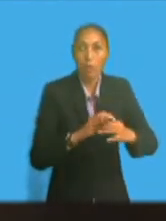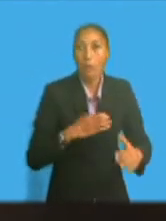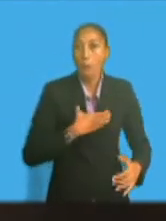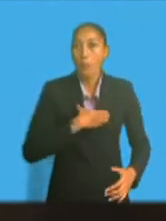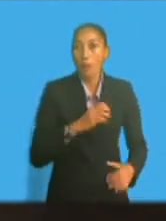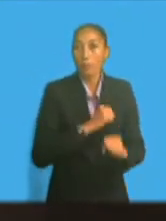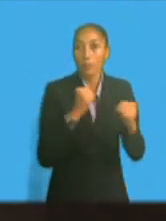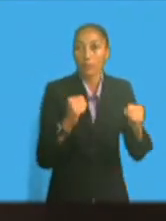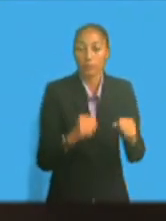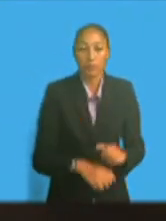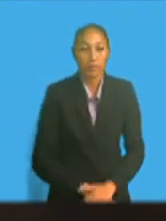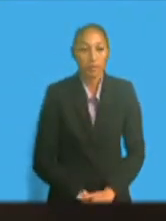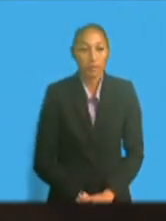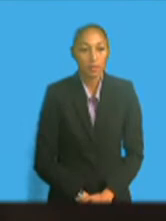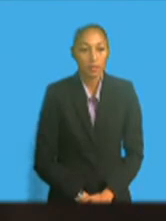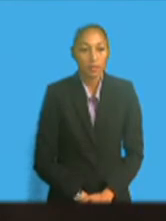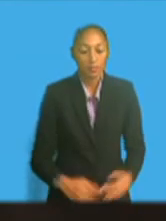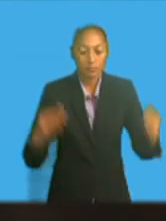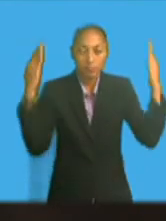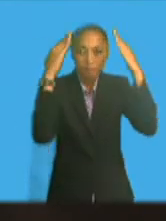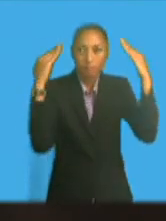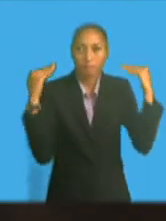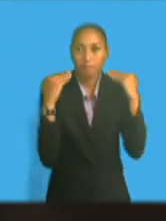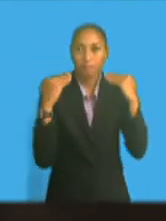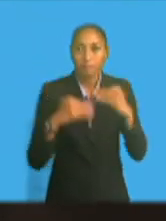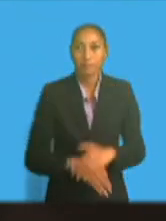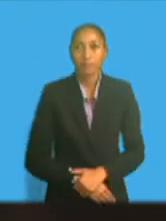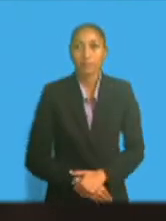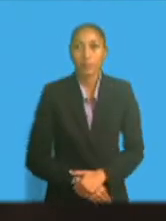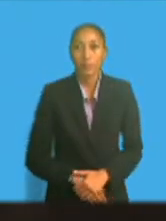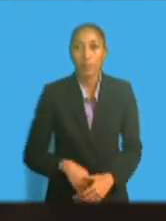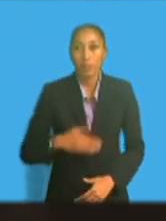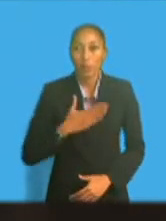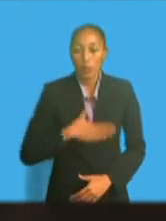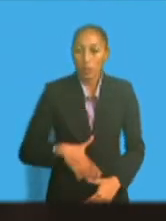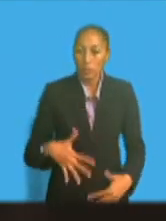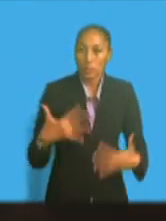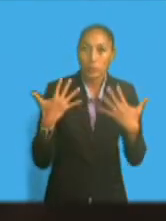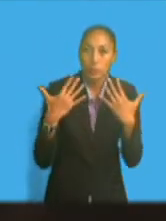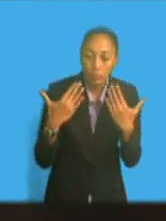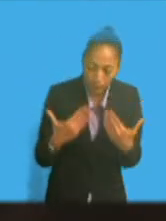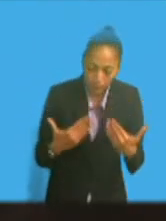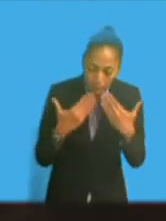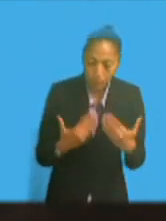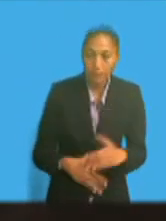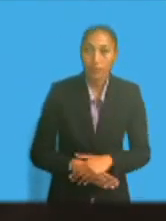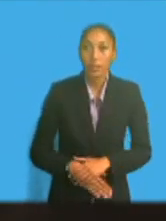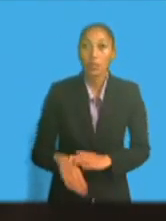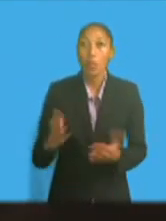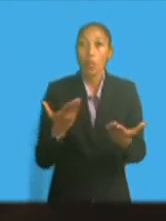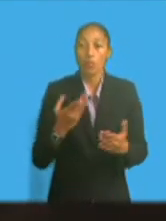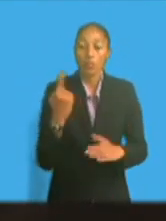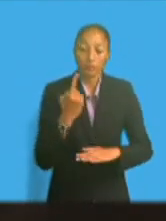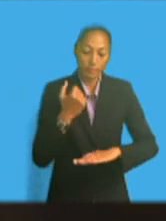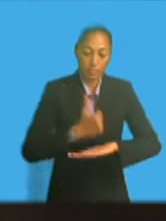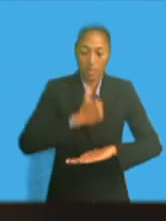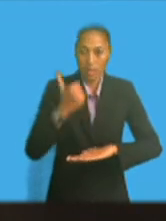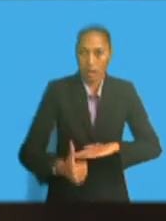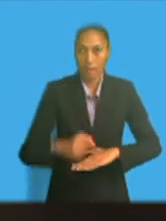united. Madam Speaker, I would like to express my gratitude to the government of the